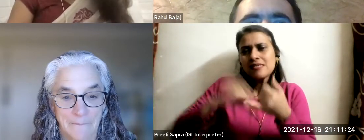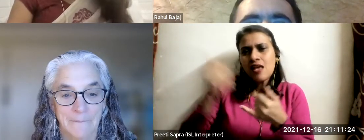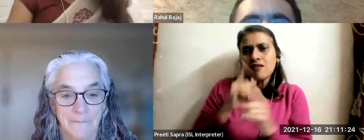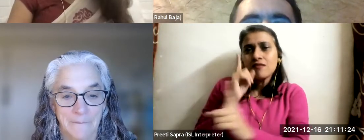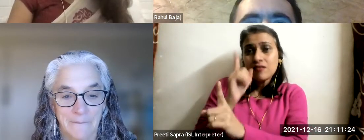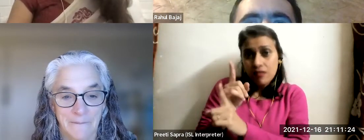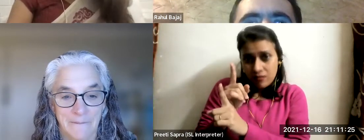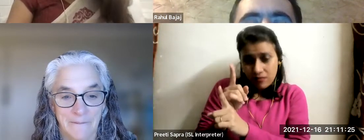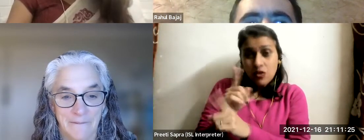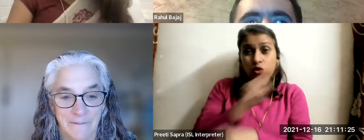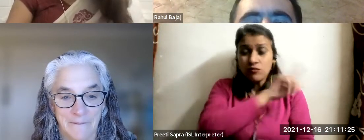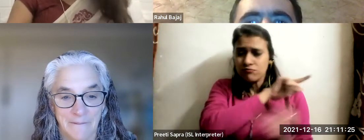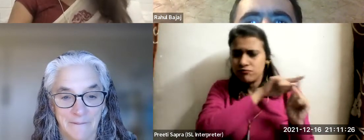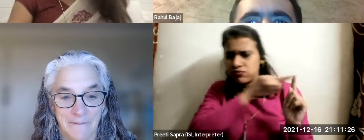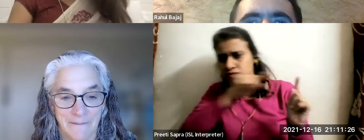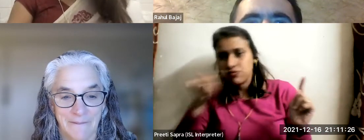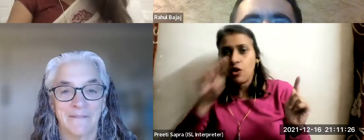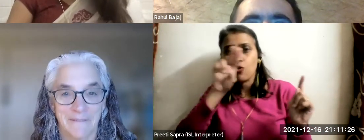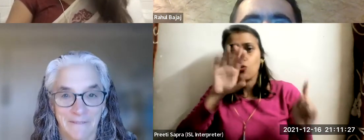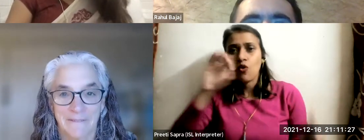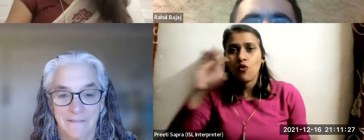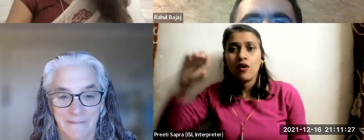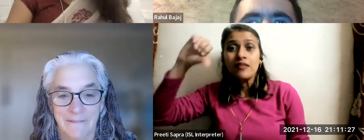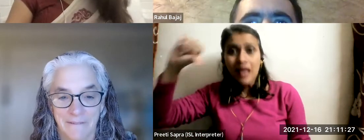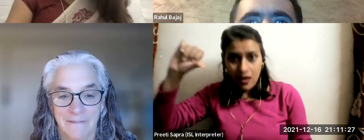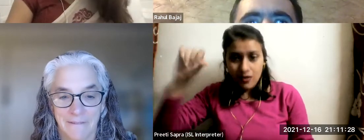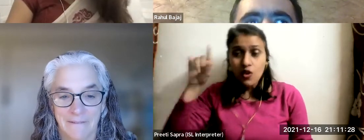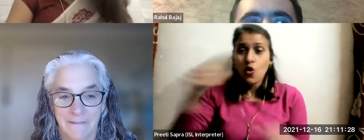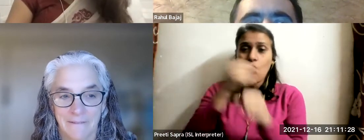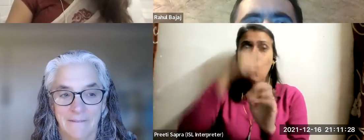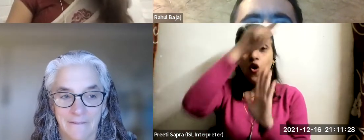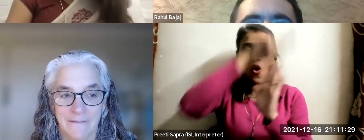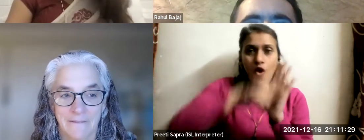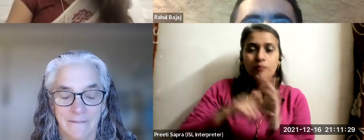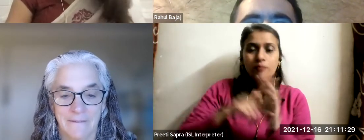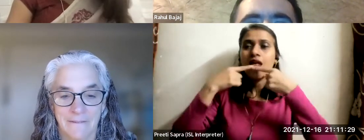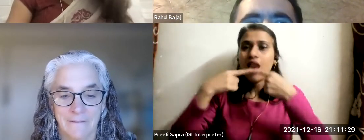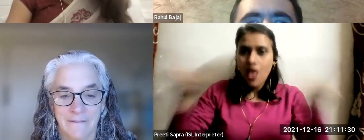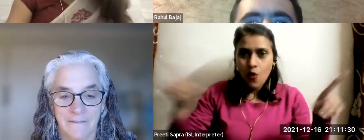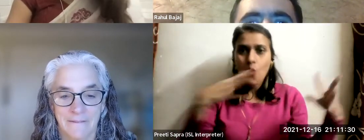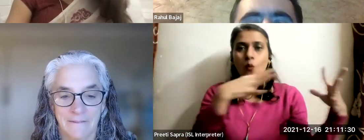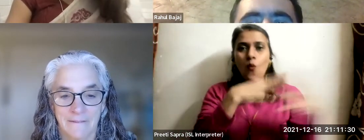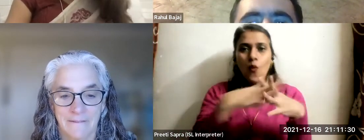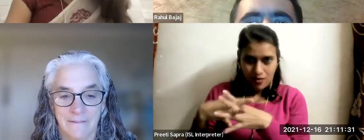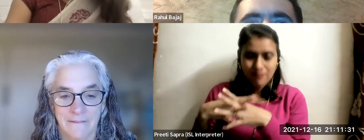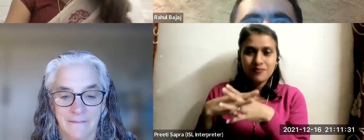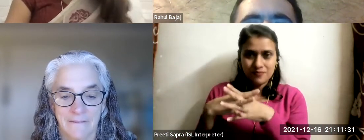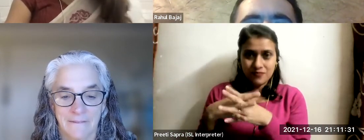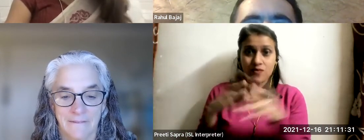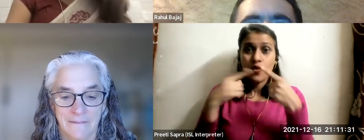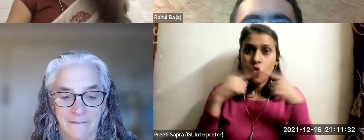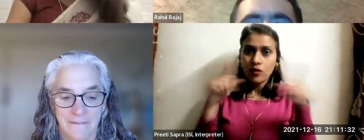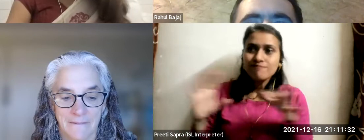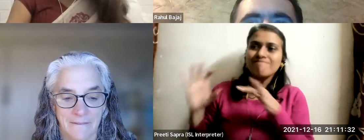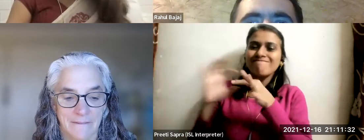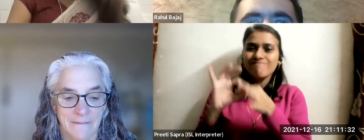me till 2009 when the guideline of Indian government websites came out, and the first government website that we worked with them on